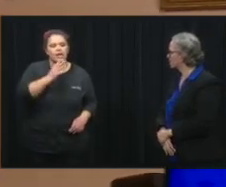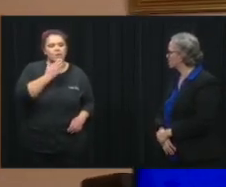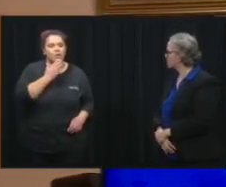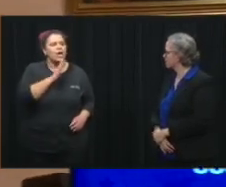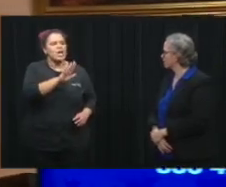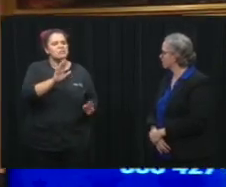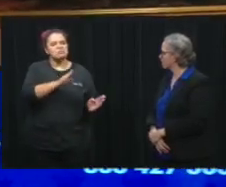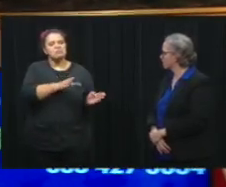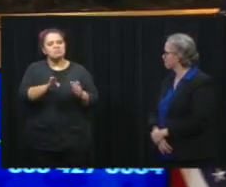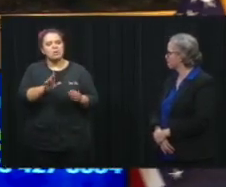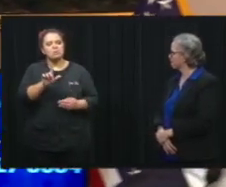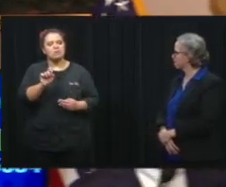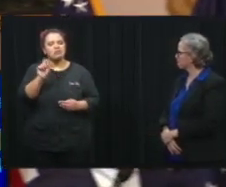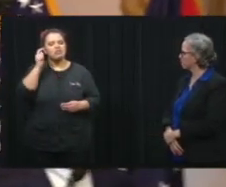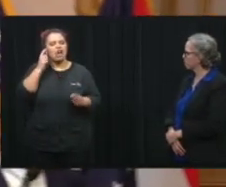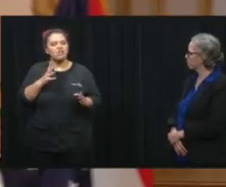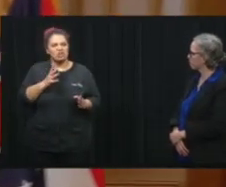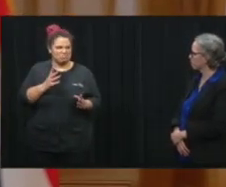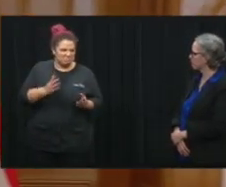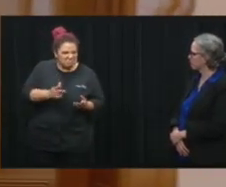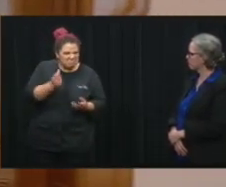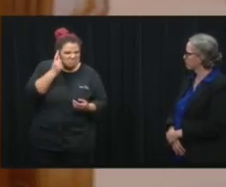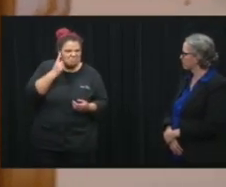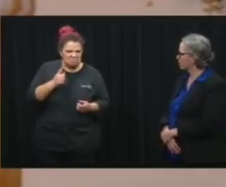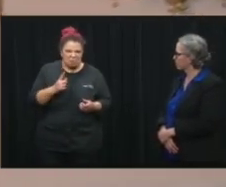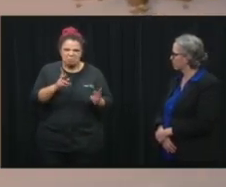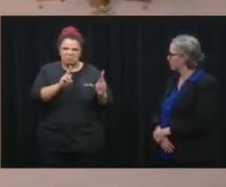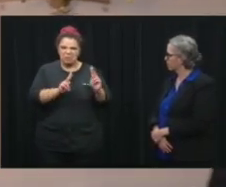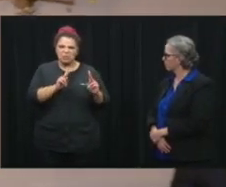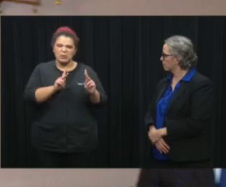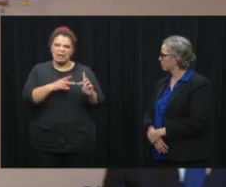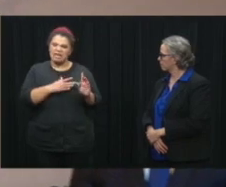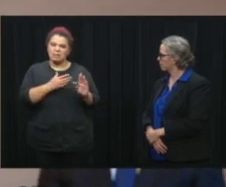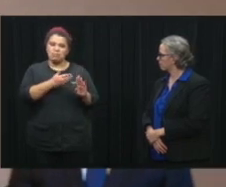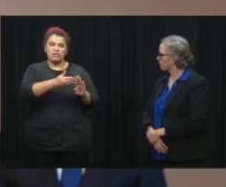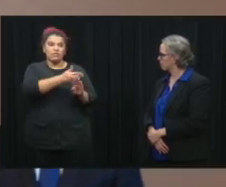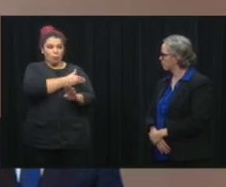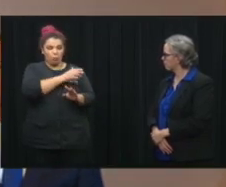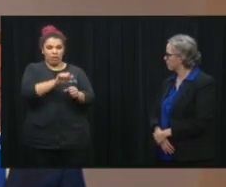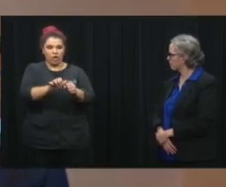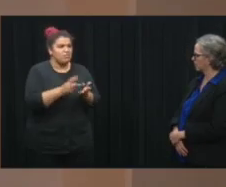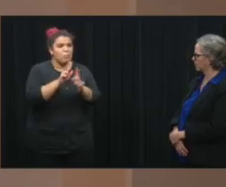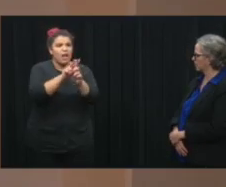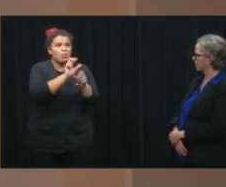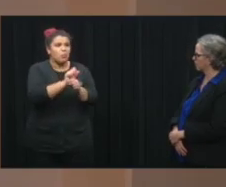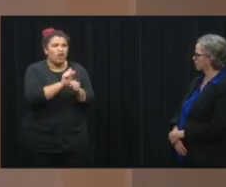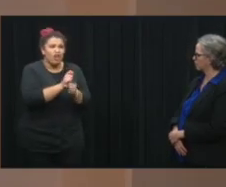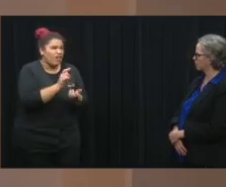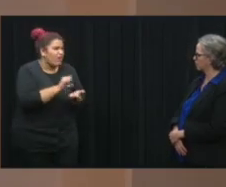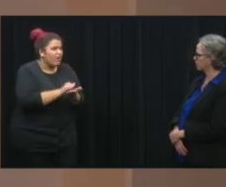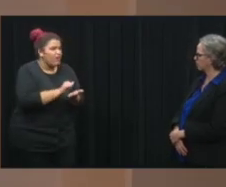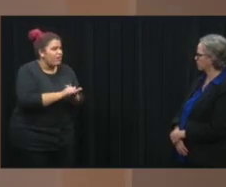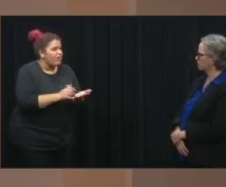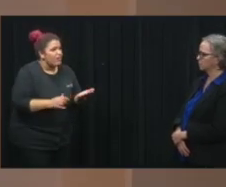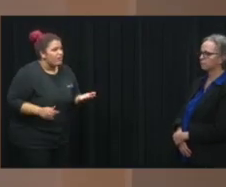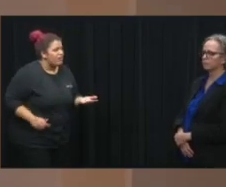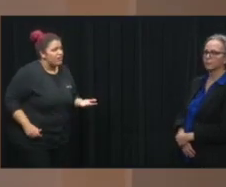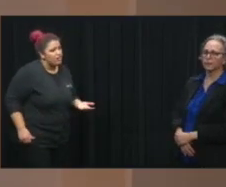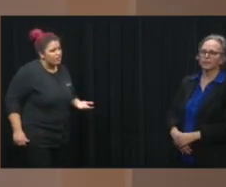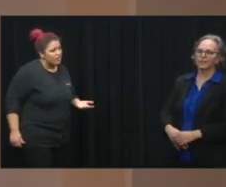few questions from people who were on unemployment before this all began and now are worried about. They